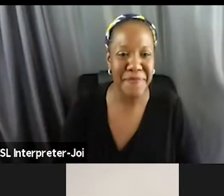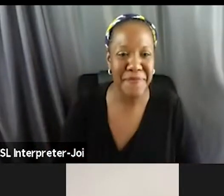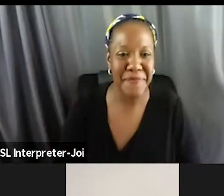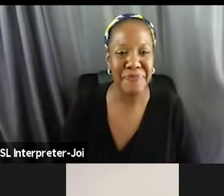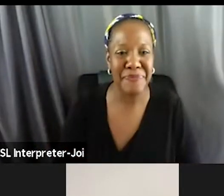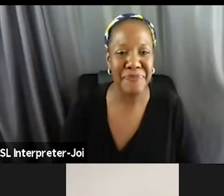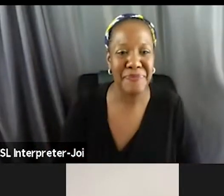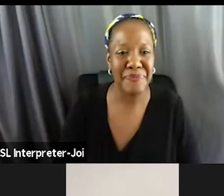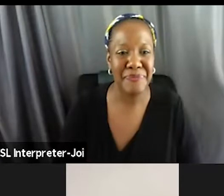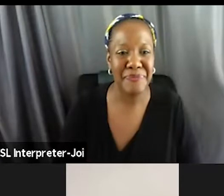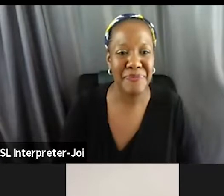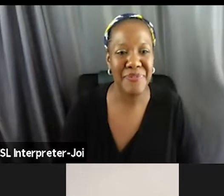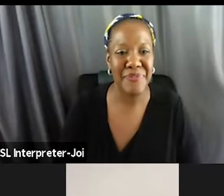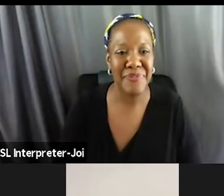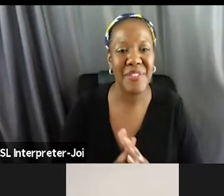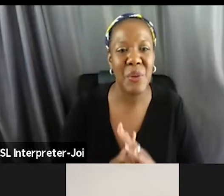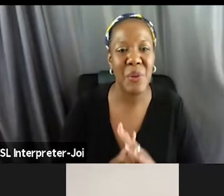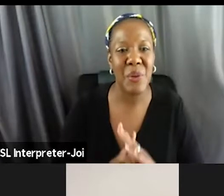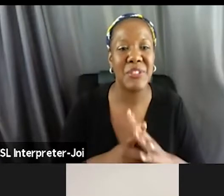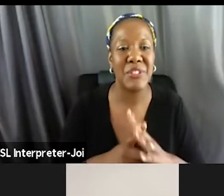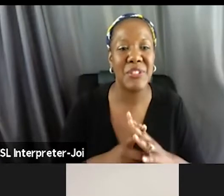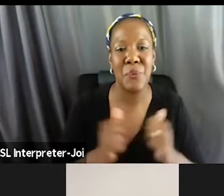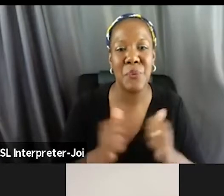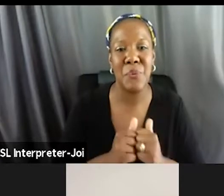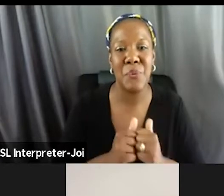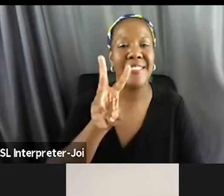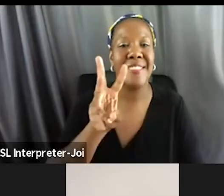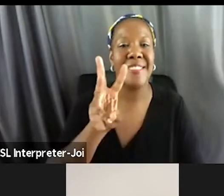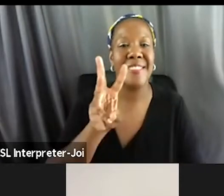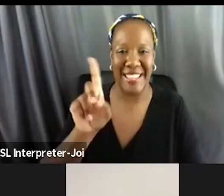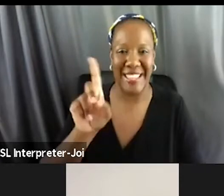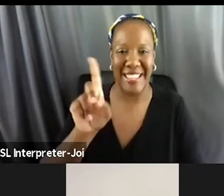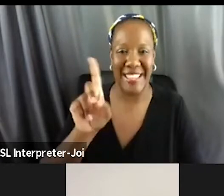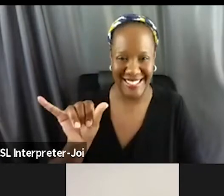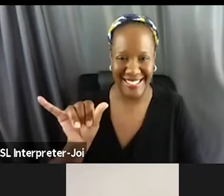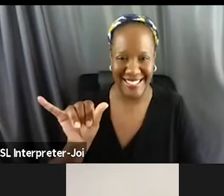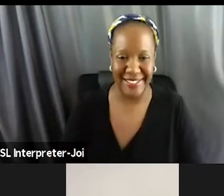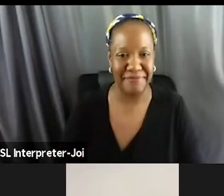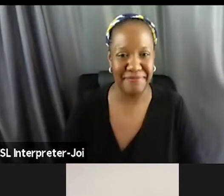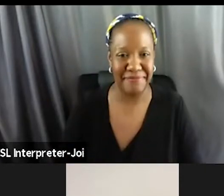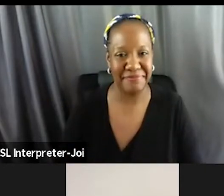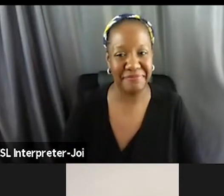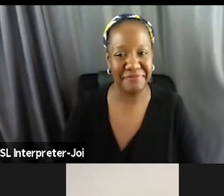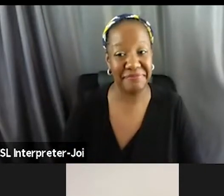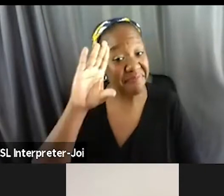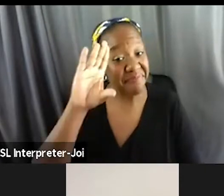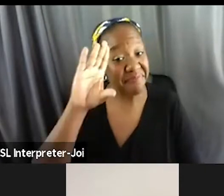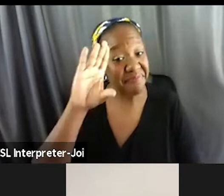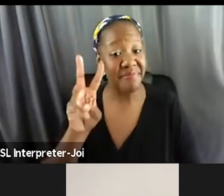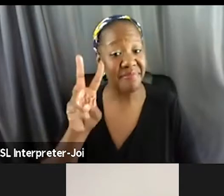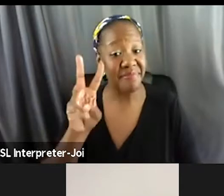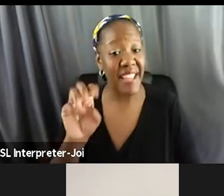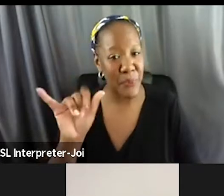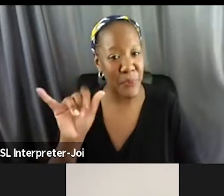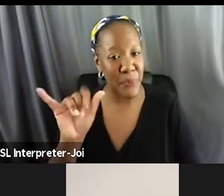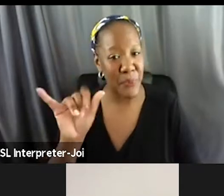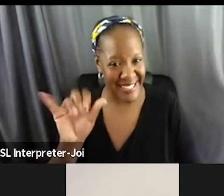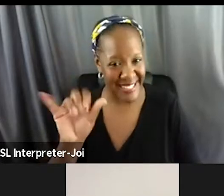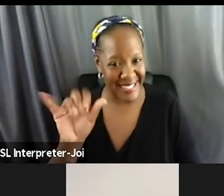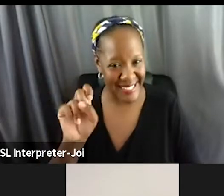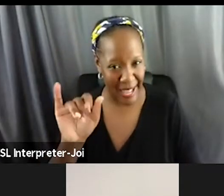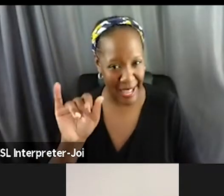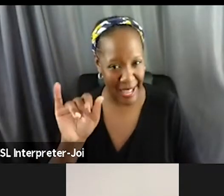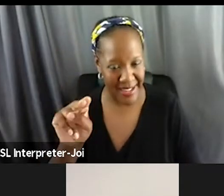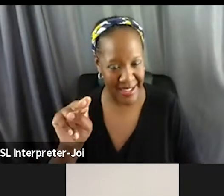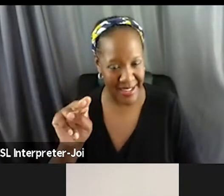So why don't we start with Wendy? Hi, I'm Wendy Simon. I've had